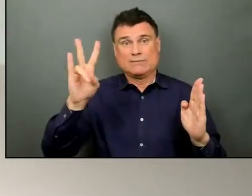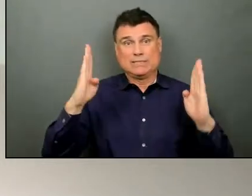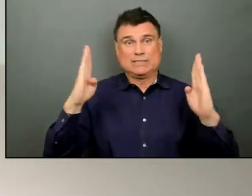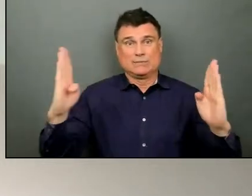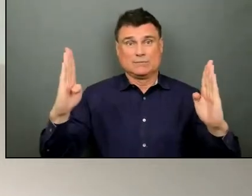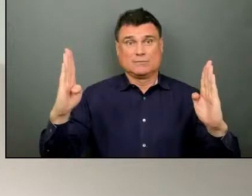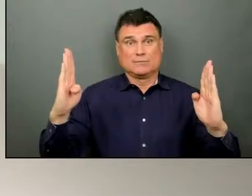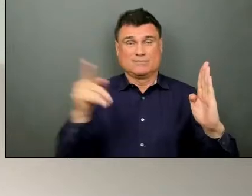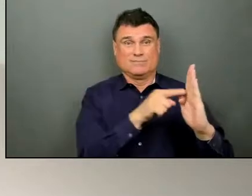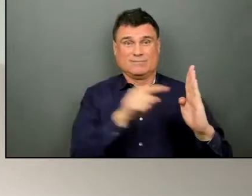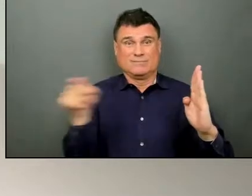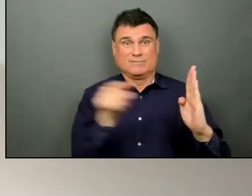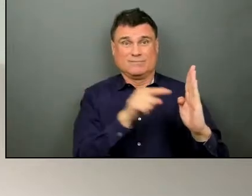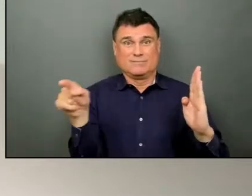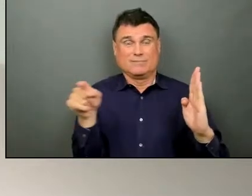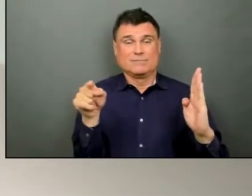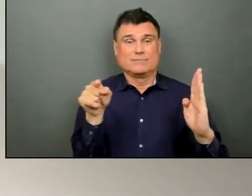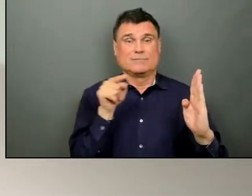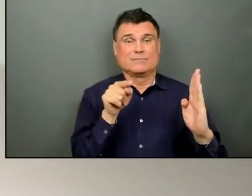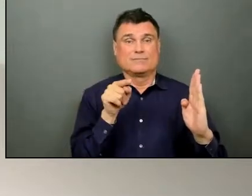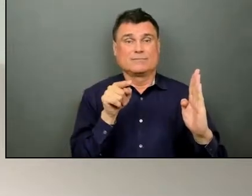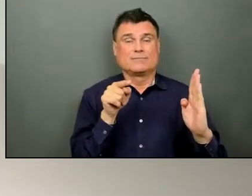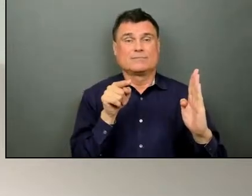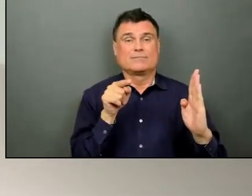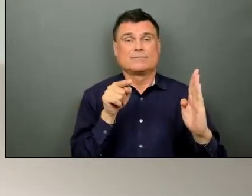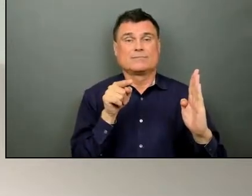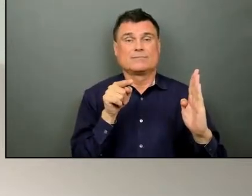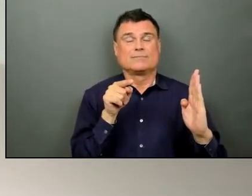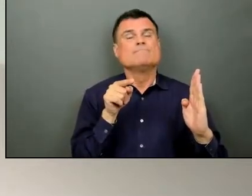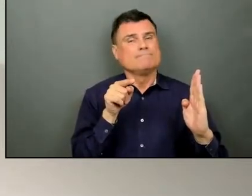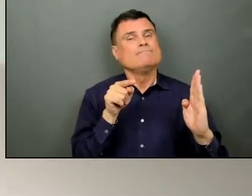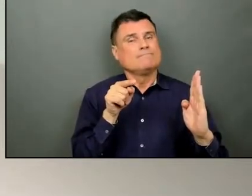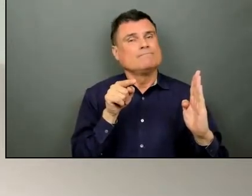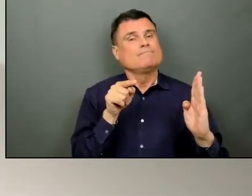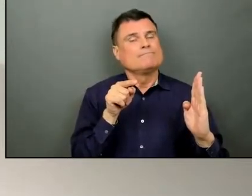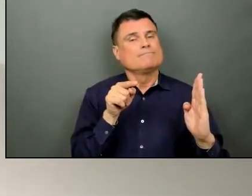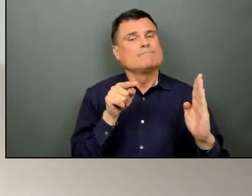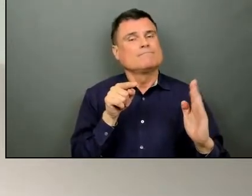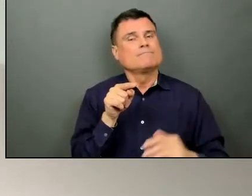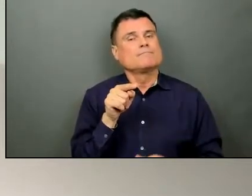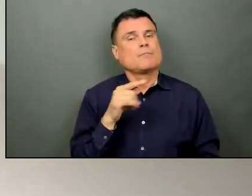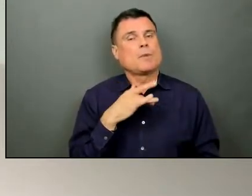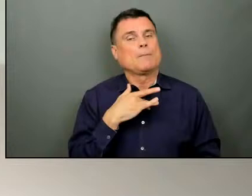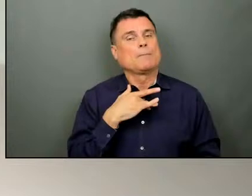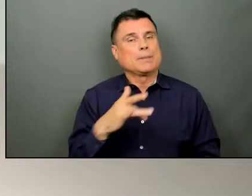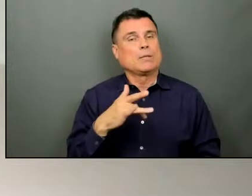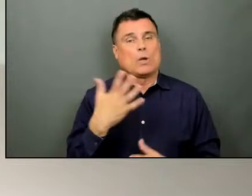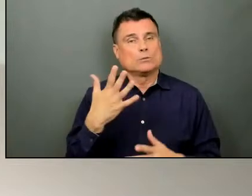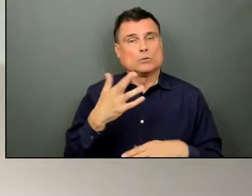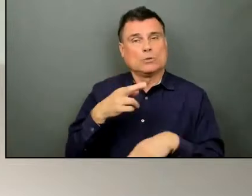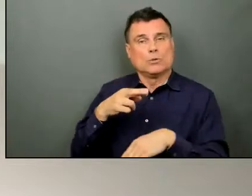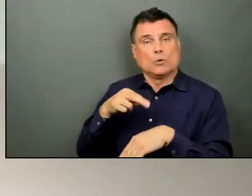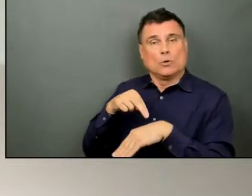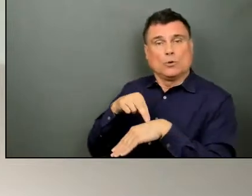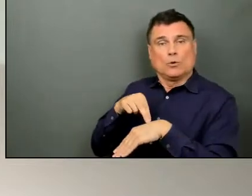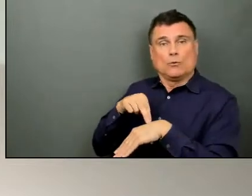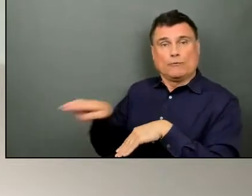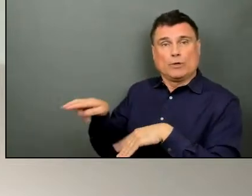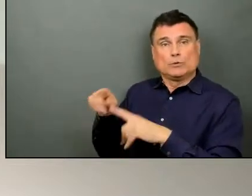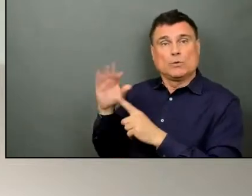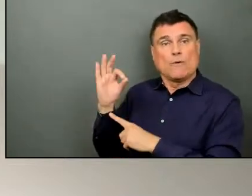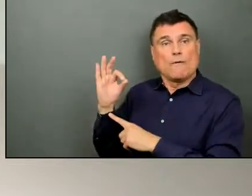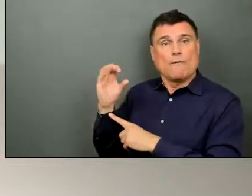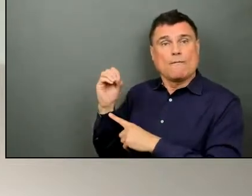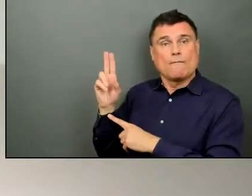the second most likely folks to refer them to our services. And so we've been working with the Ministry of